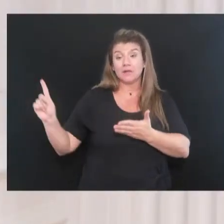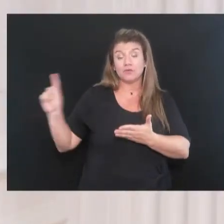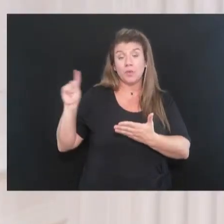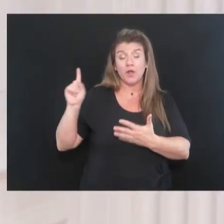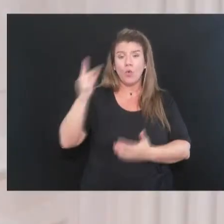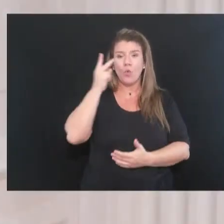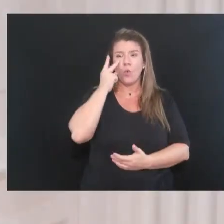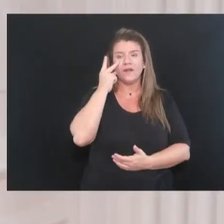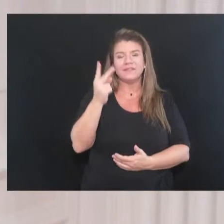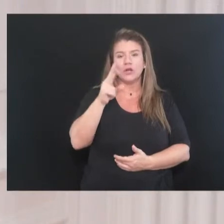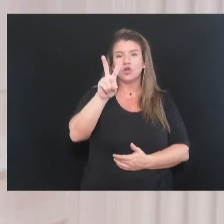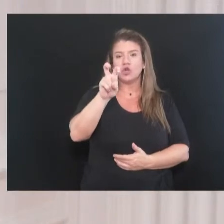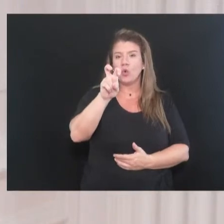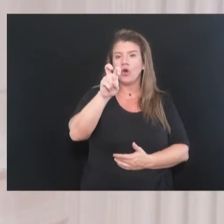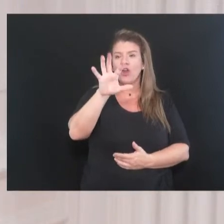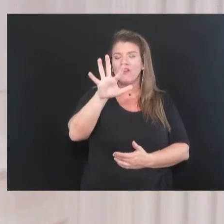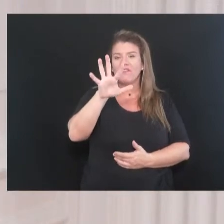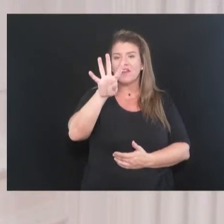seen a